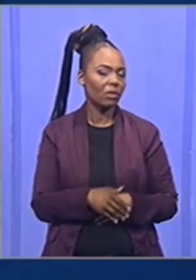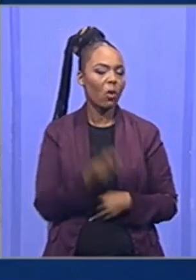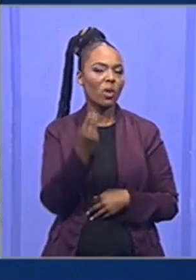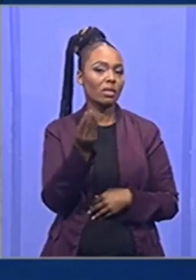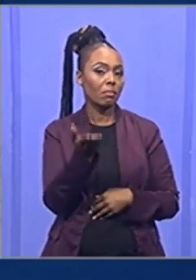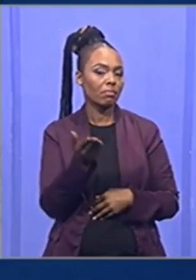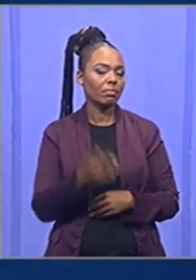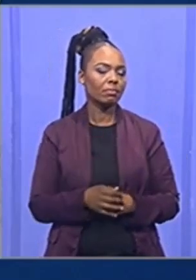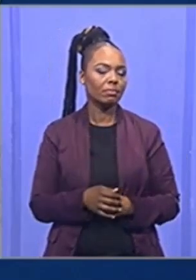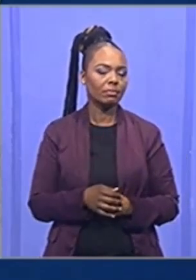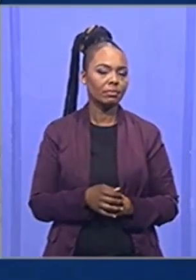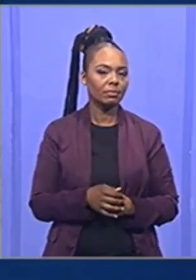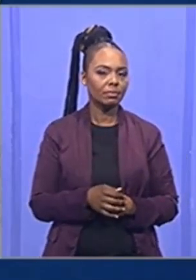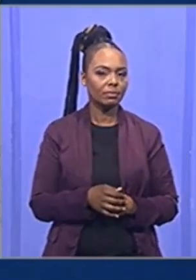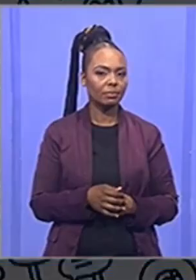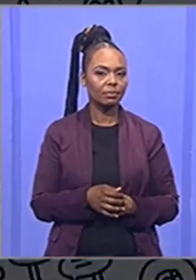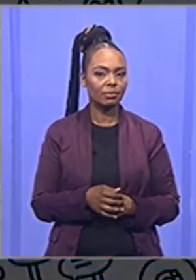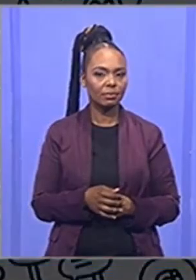WhatsApp.